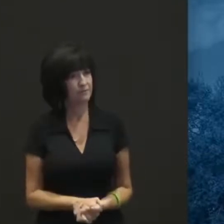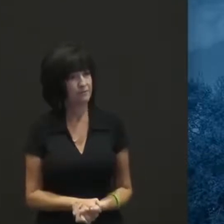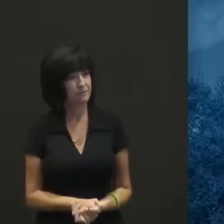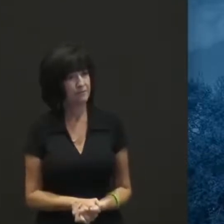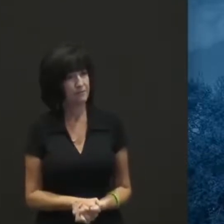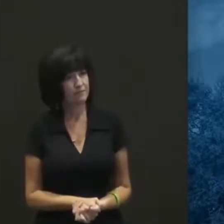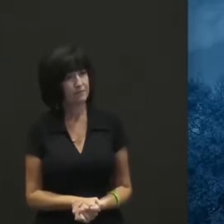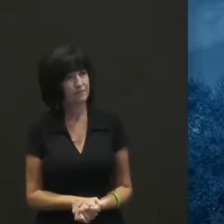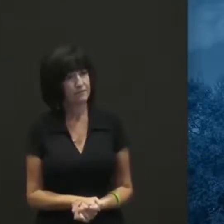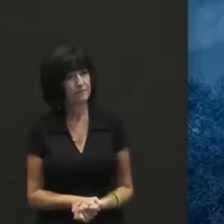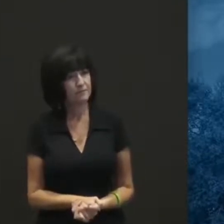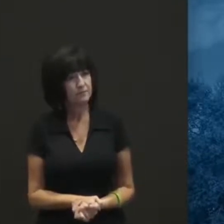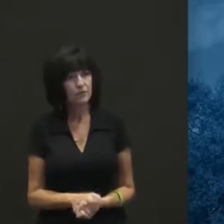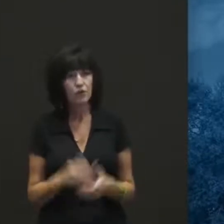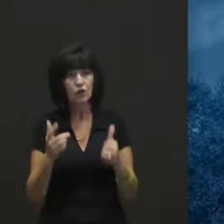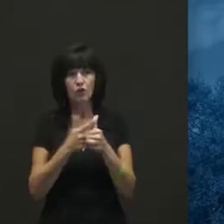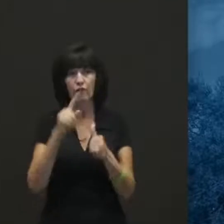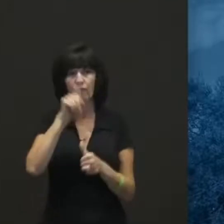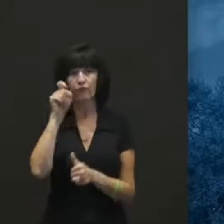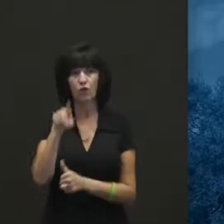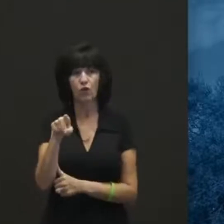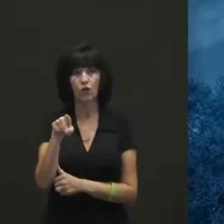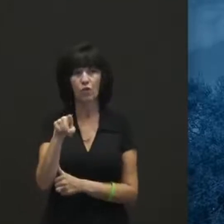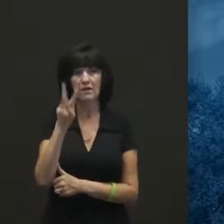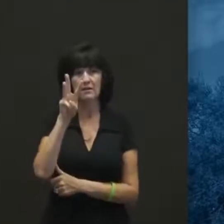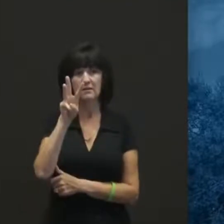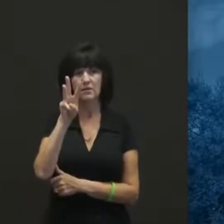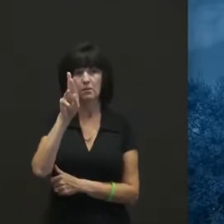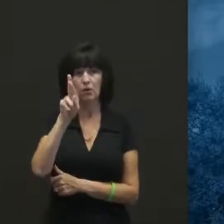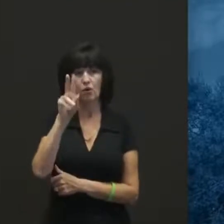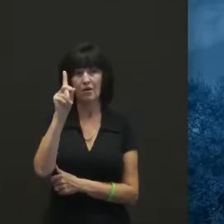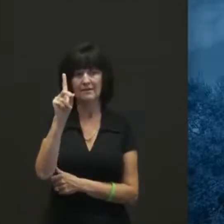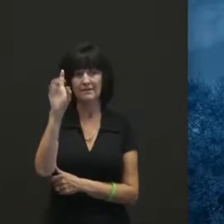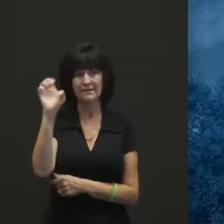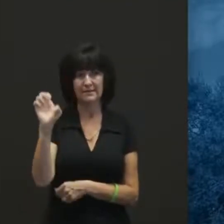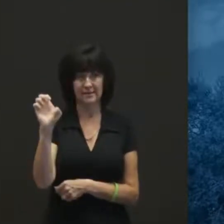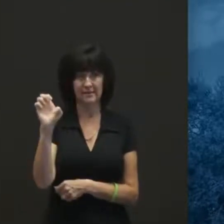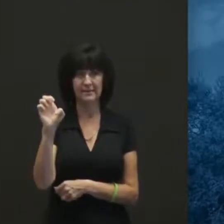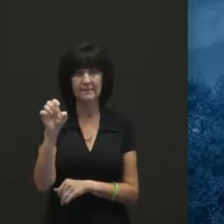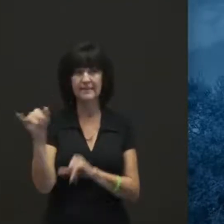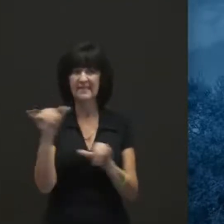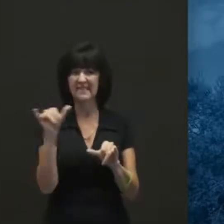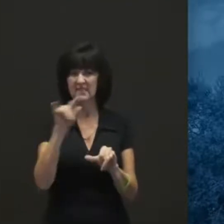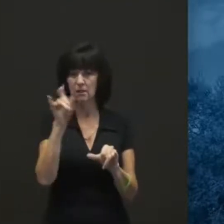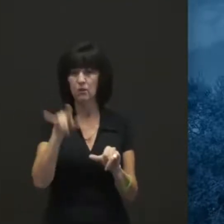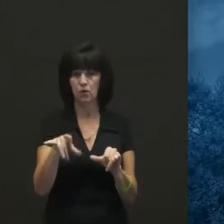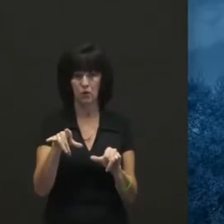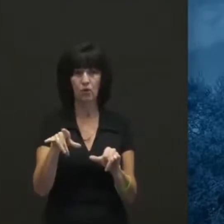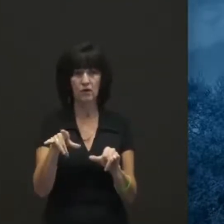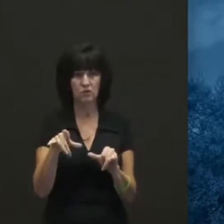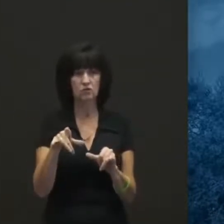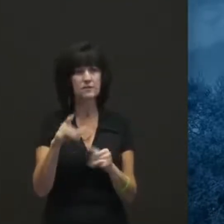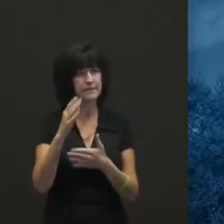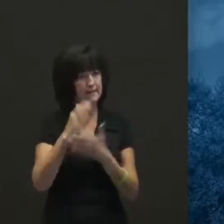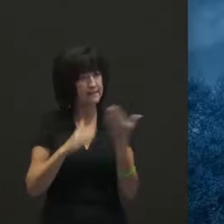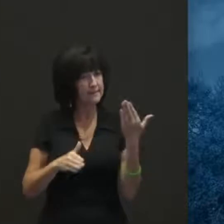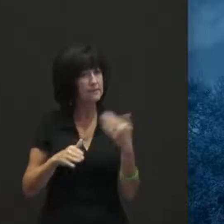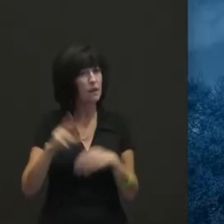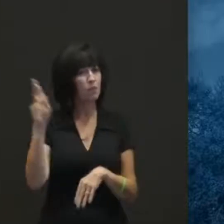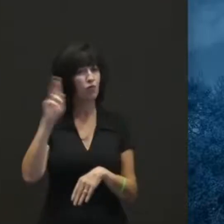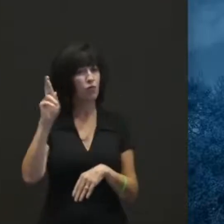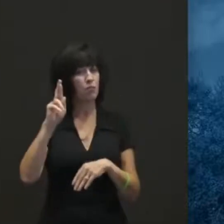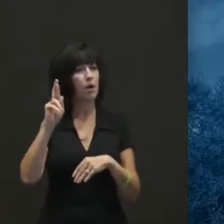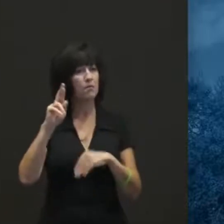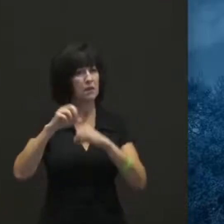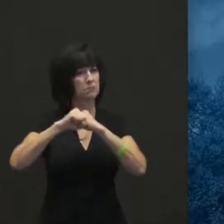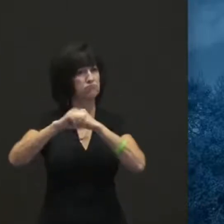All right, first question is from Cody Decker at WRDE. Similar question to before, there have been Republicans running commercials over the sale of